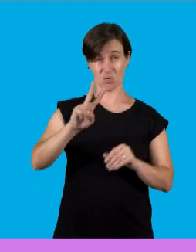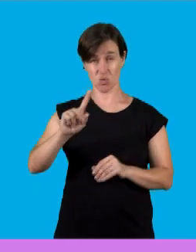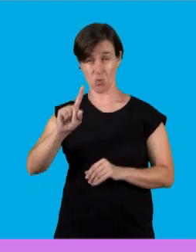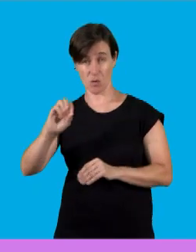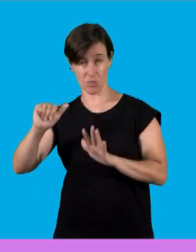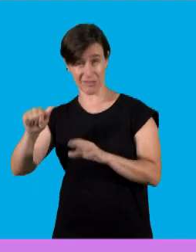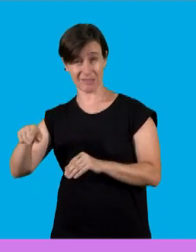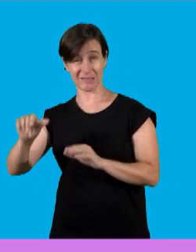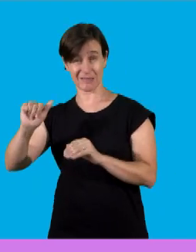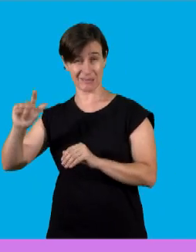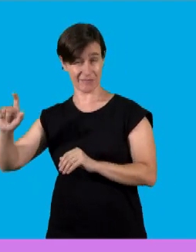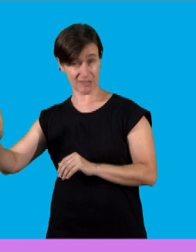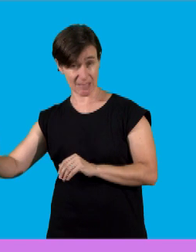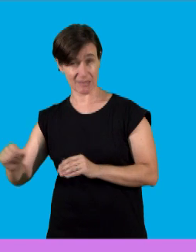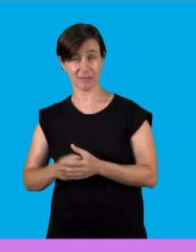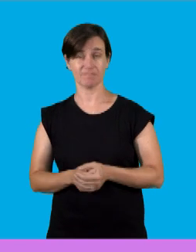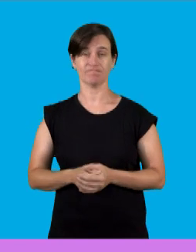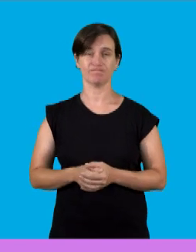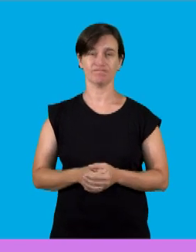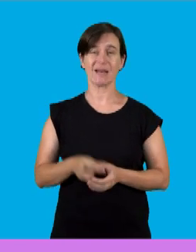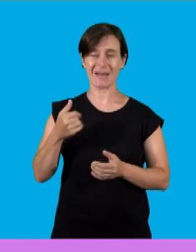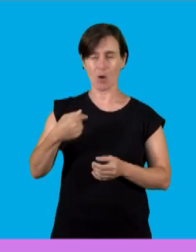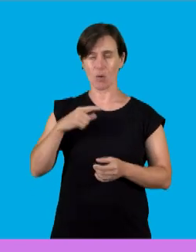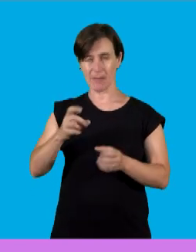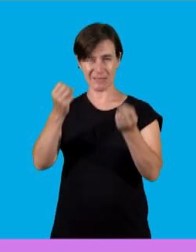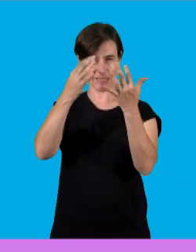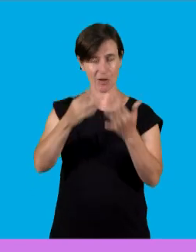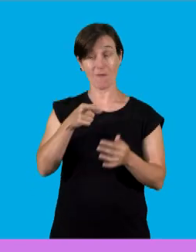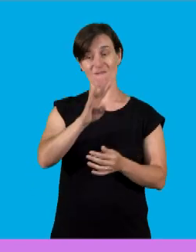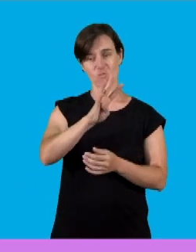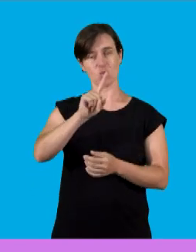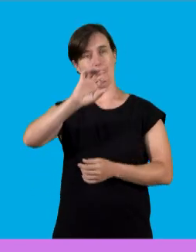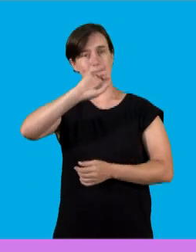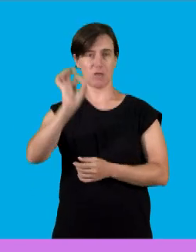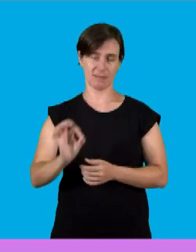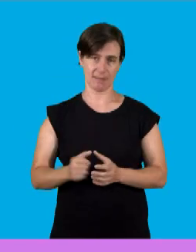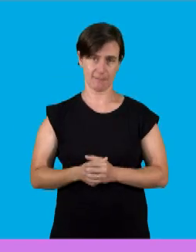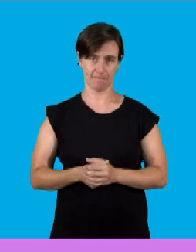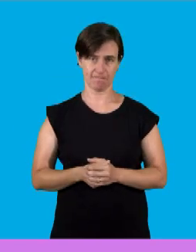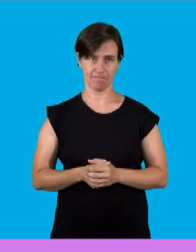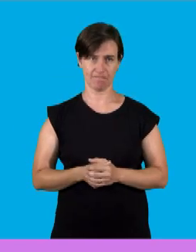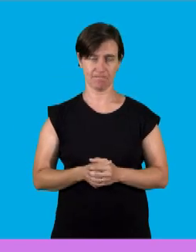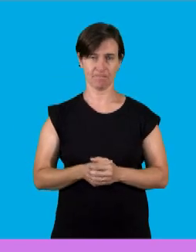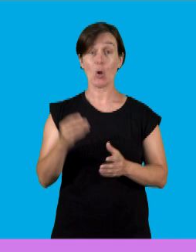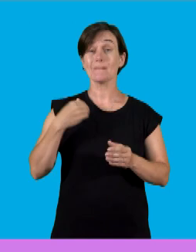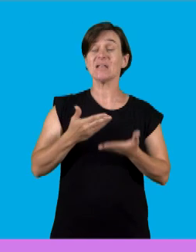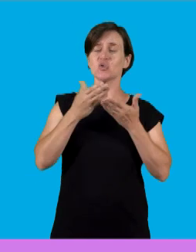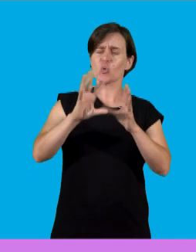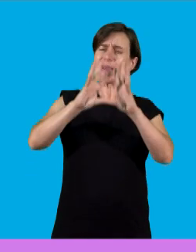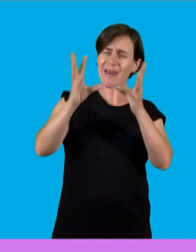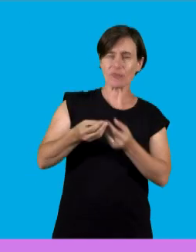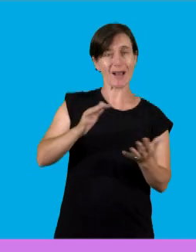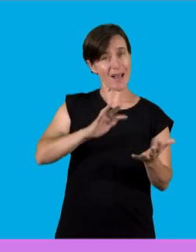492,106 rand and 67 cents, we have now to calculate the 41%. So please note, I'm showing all